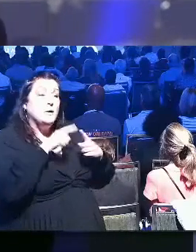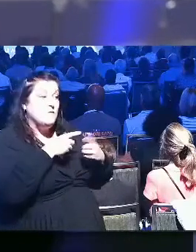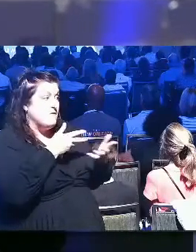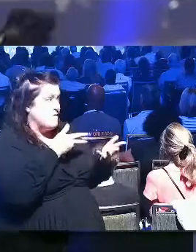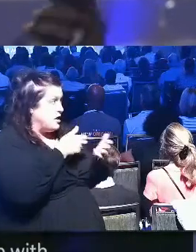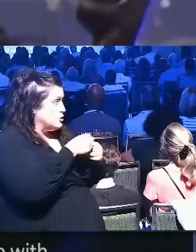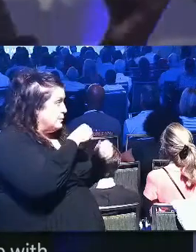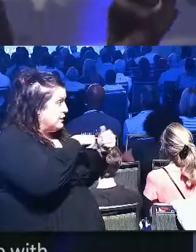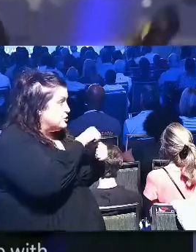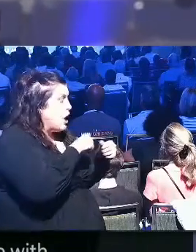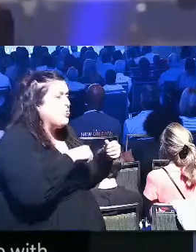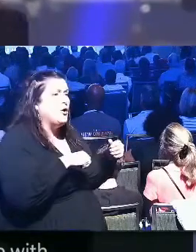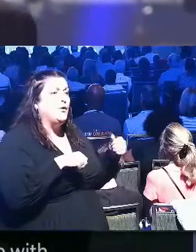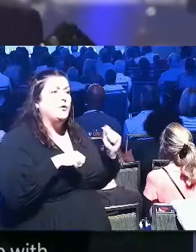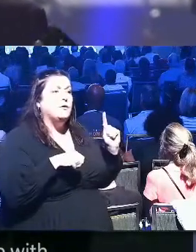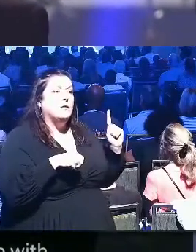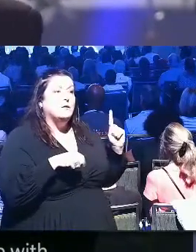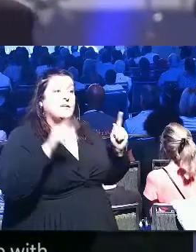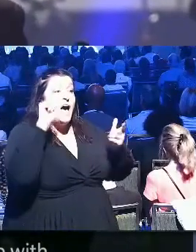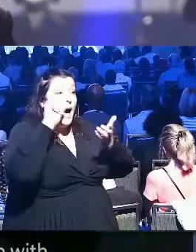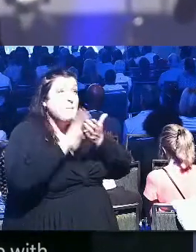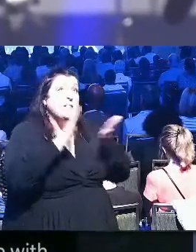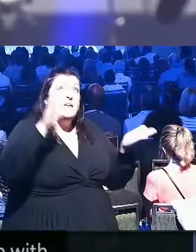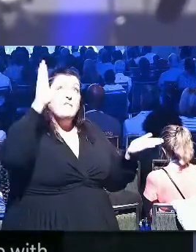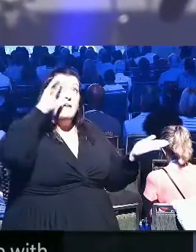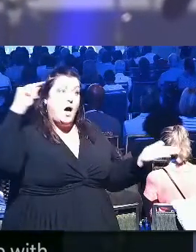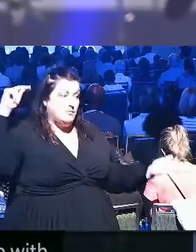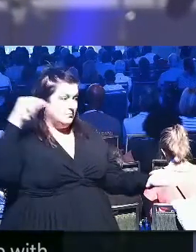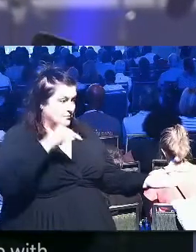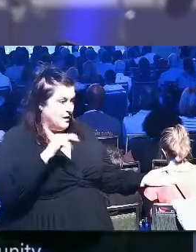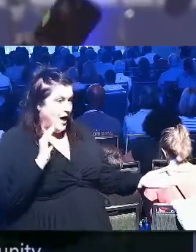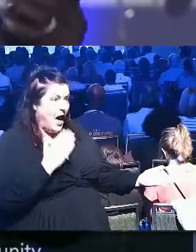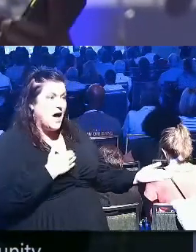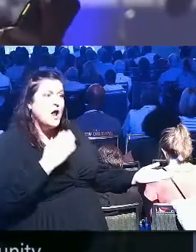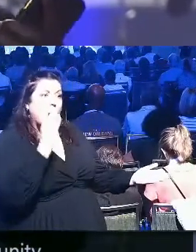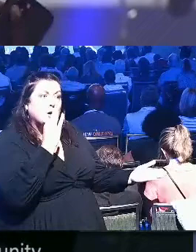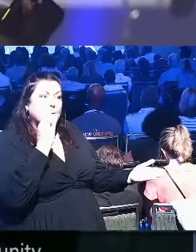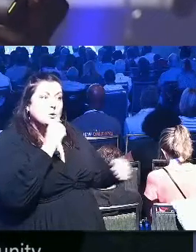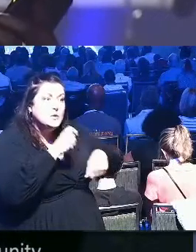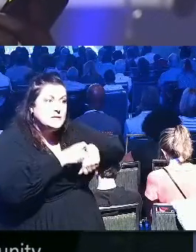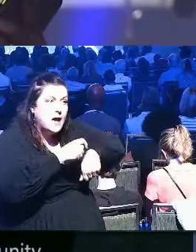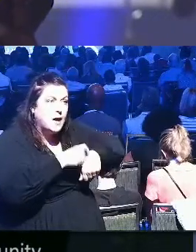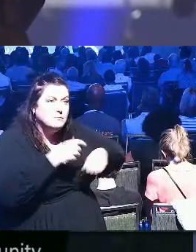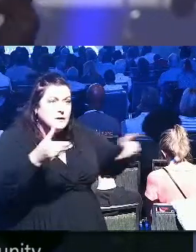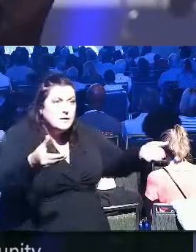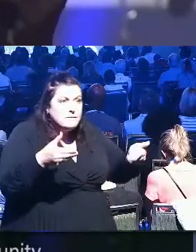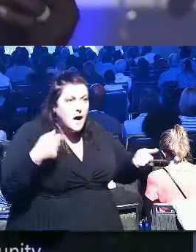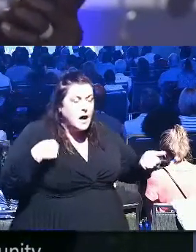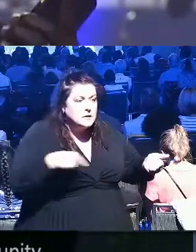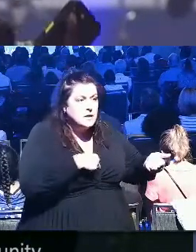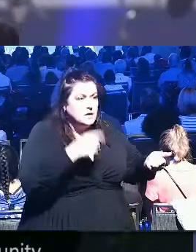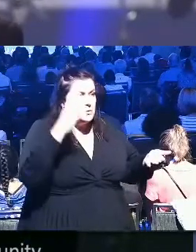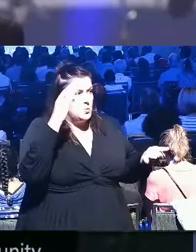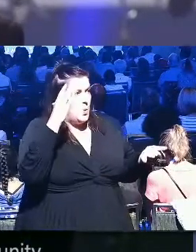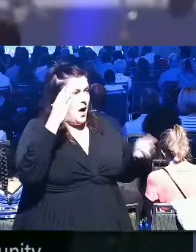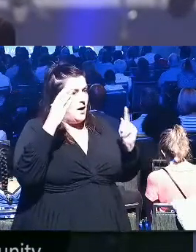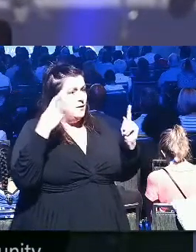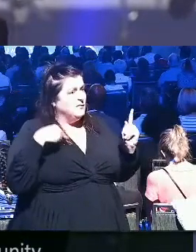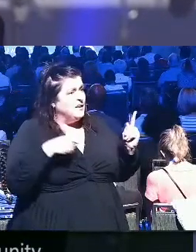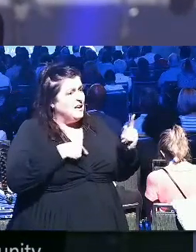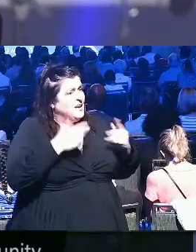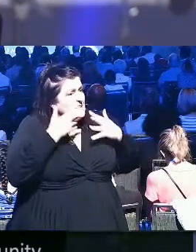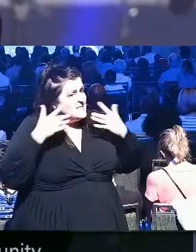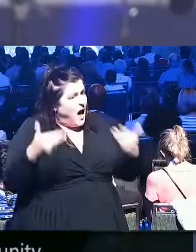And I believe that God looks down on our communion times and he invites us because he's a hospitable